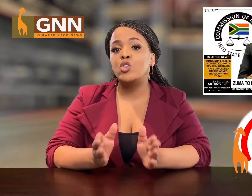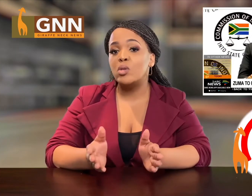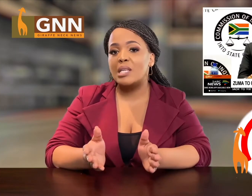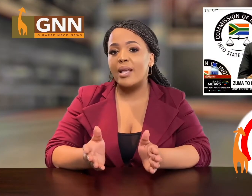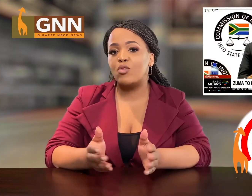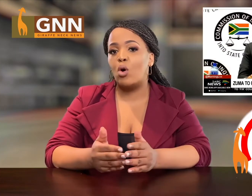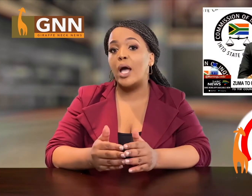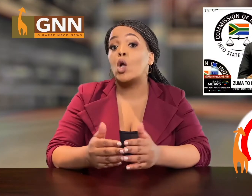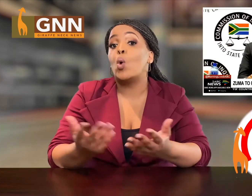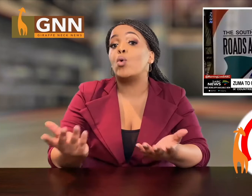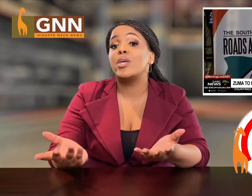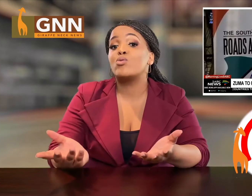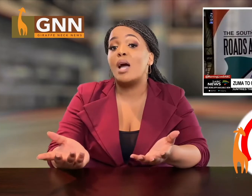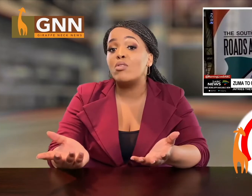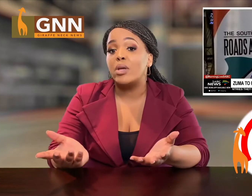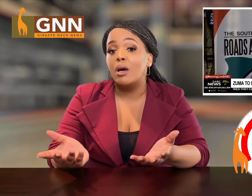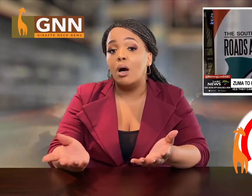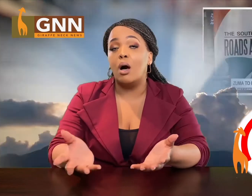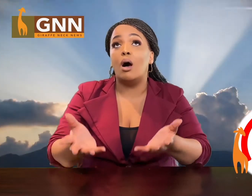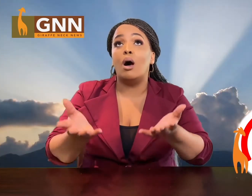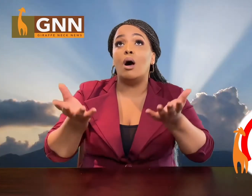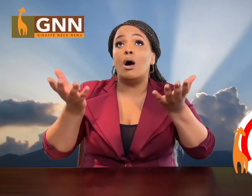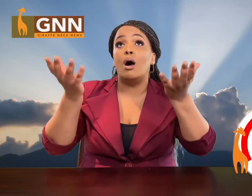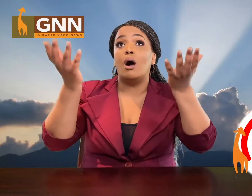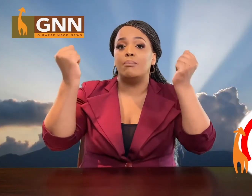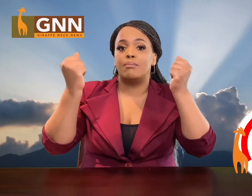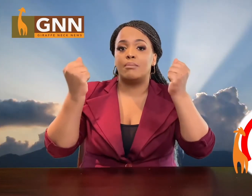fresh new stage for a glorious recovery.